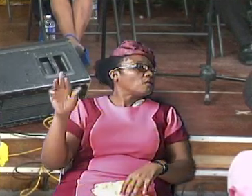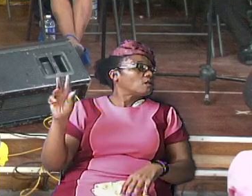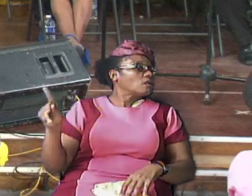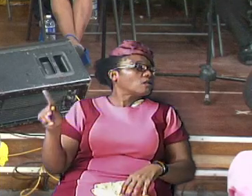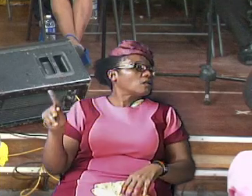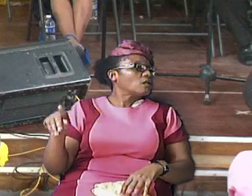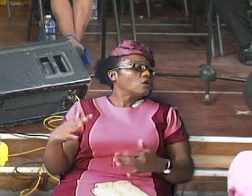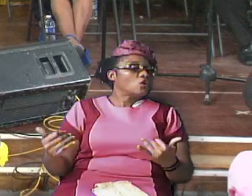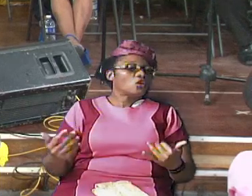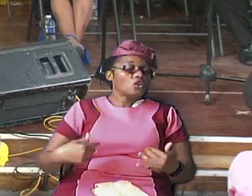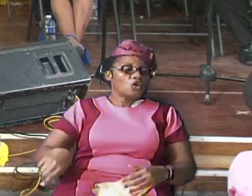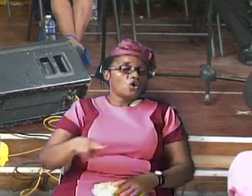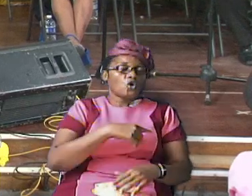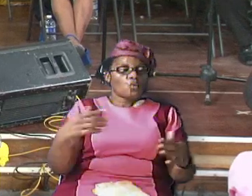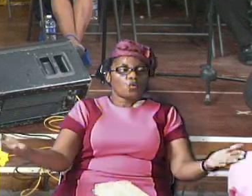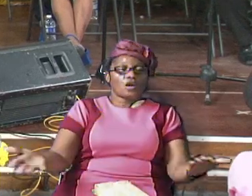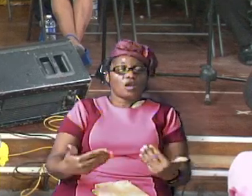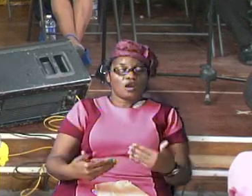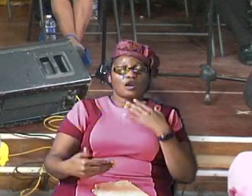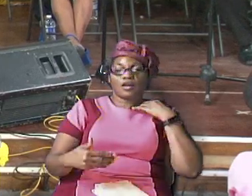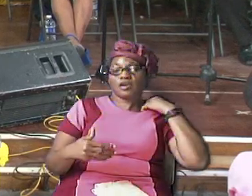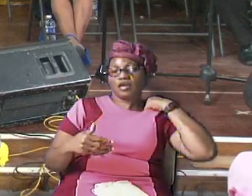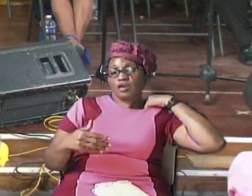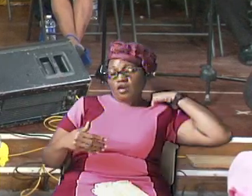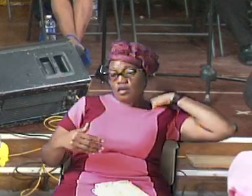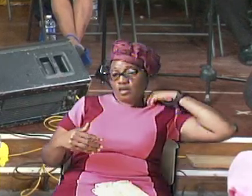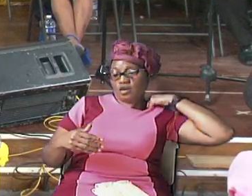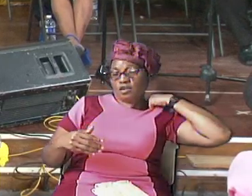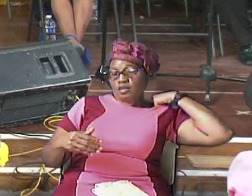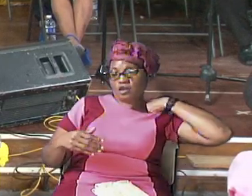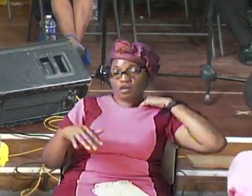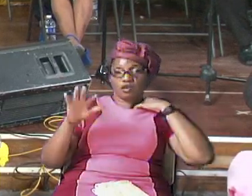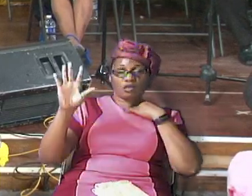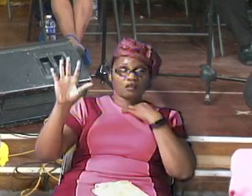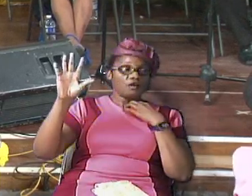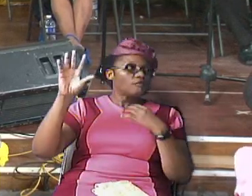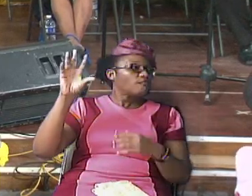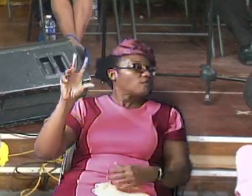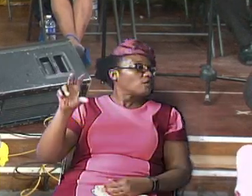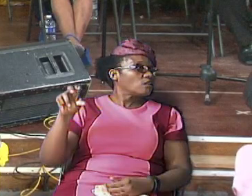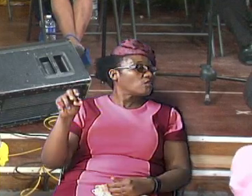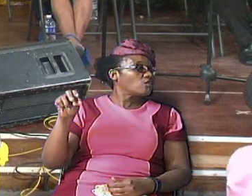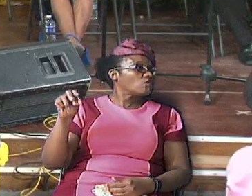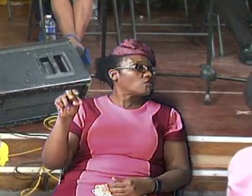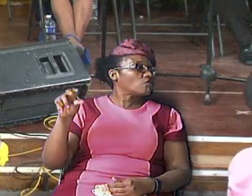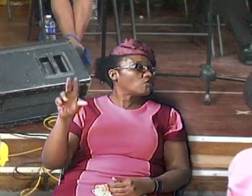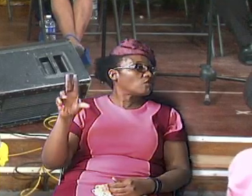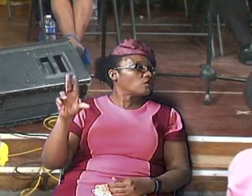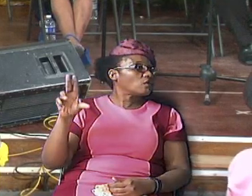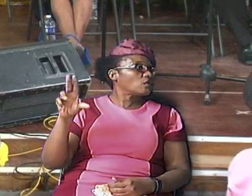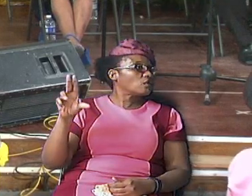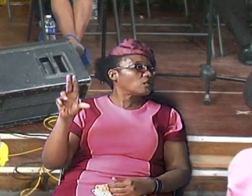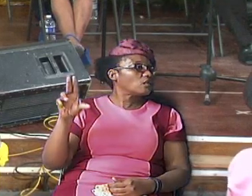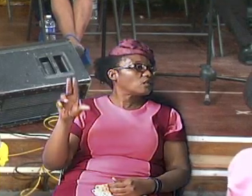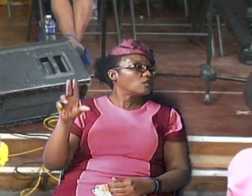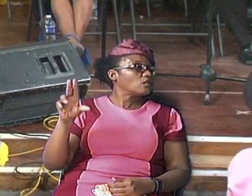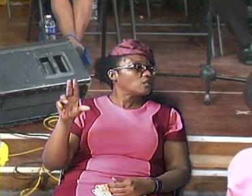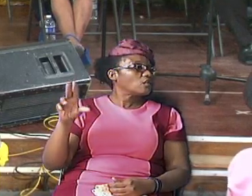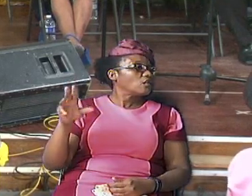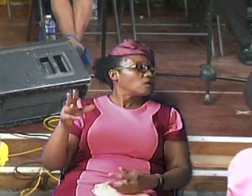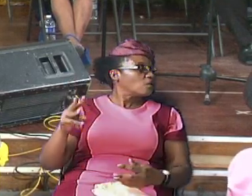at 53 Malines Road. And amen. Sunday after Sunday, folks are still finding us. We have a list here with